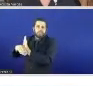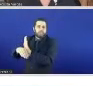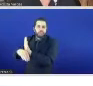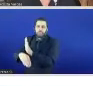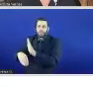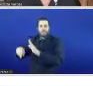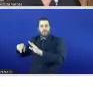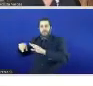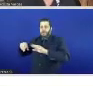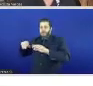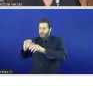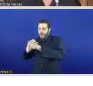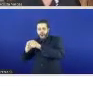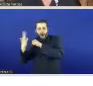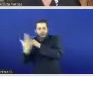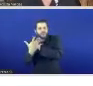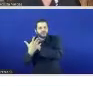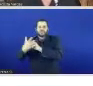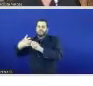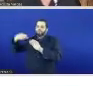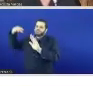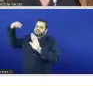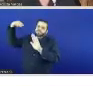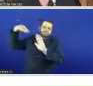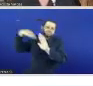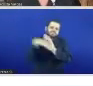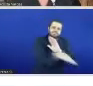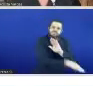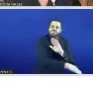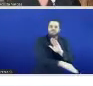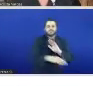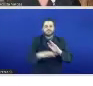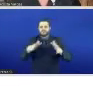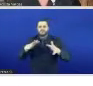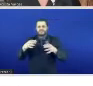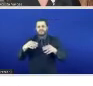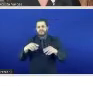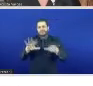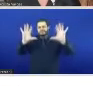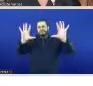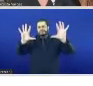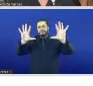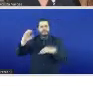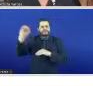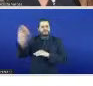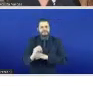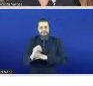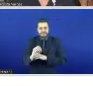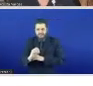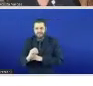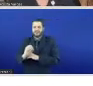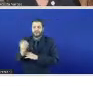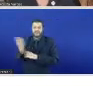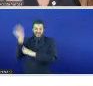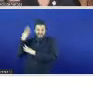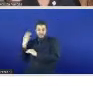does provide a political imperative, and I'm seeing this definitely in my own country, which is the